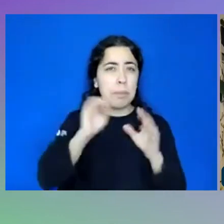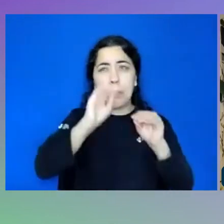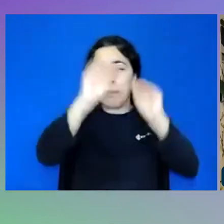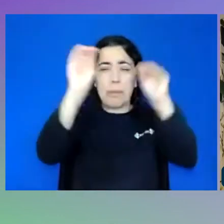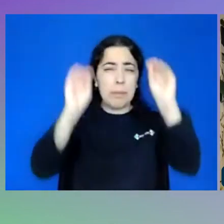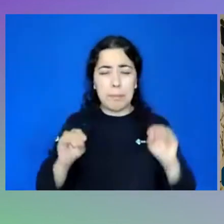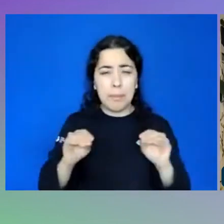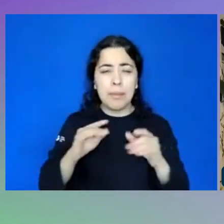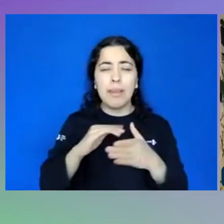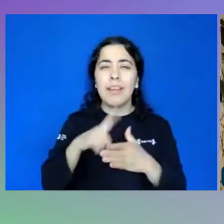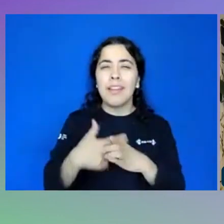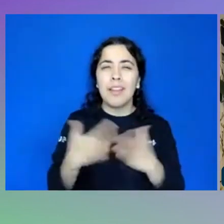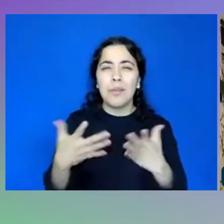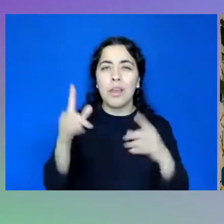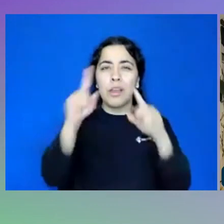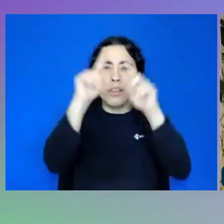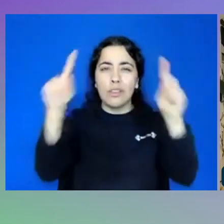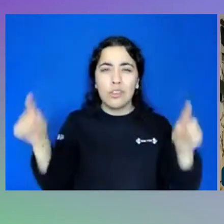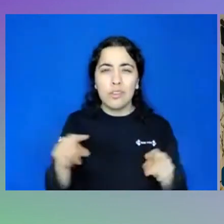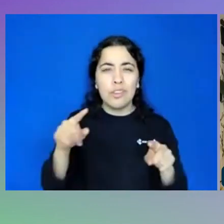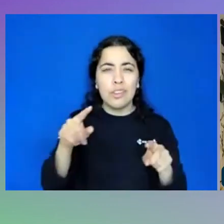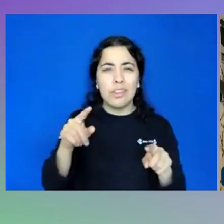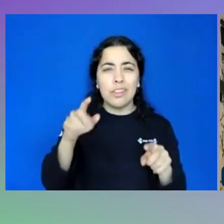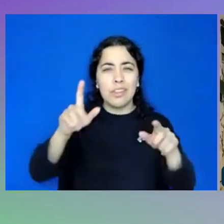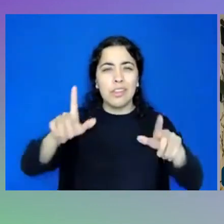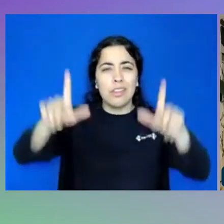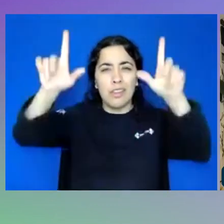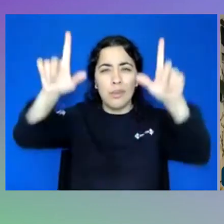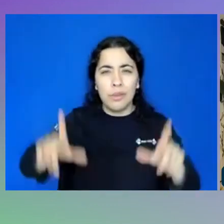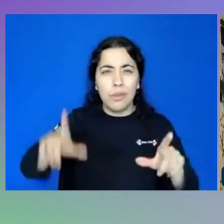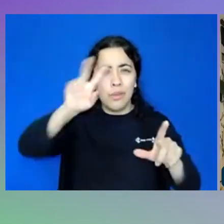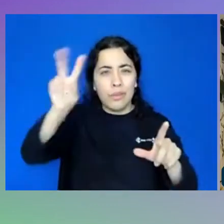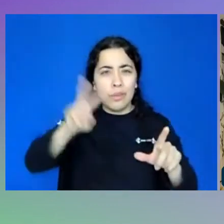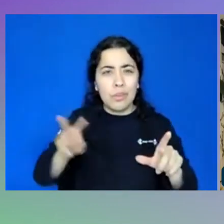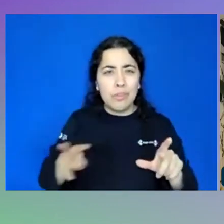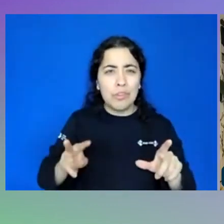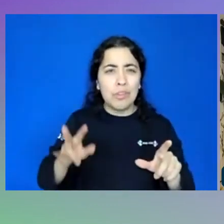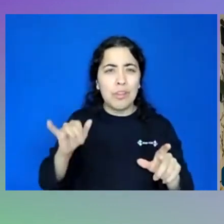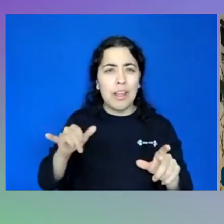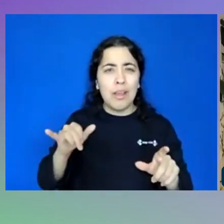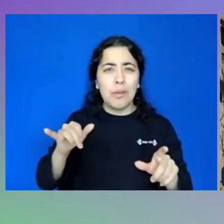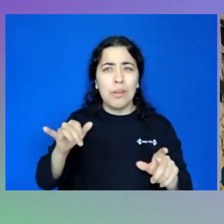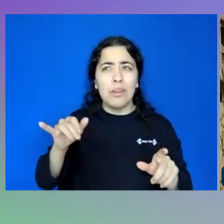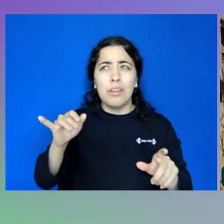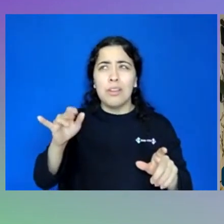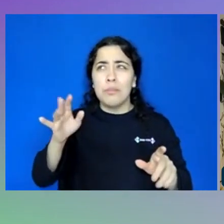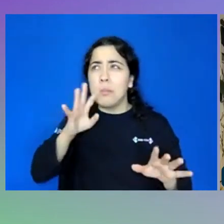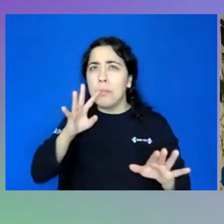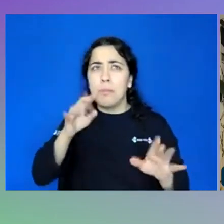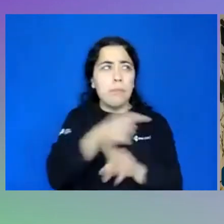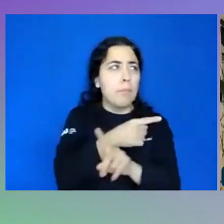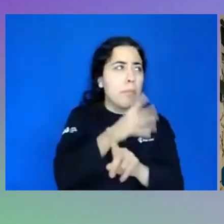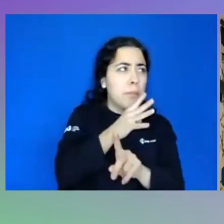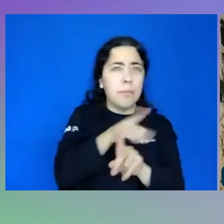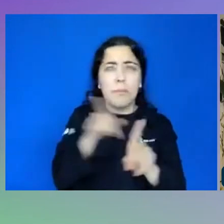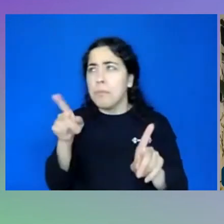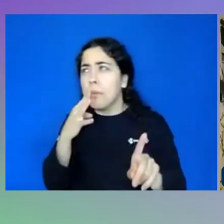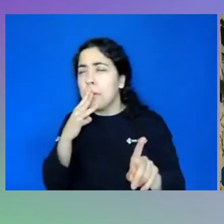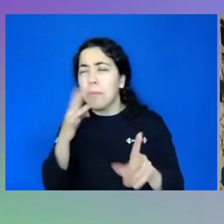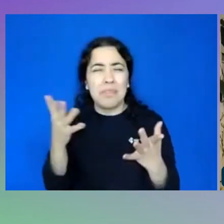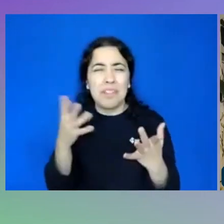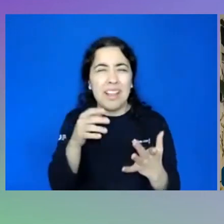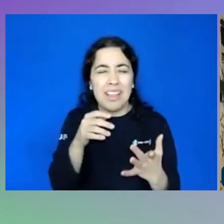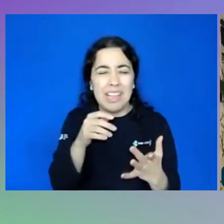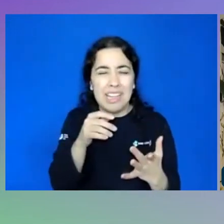But yeah, if it makes sense, if it's helpful. Often it's not that helpful, because an